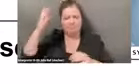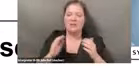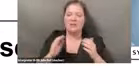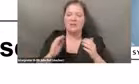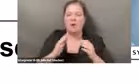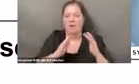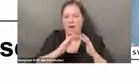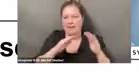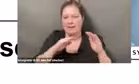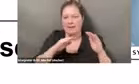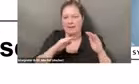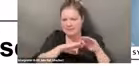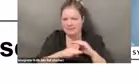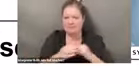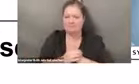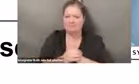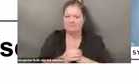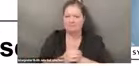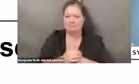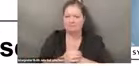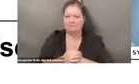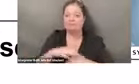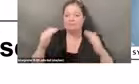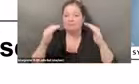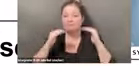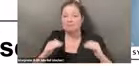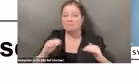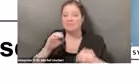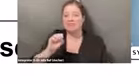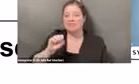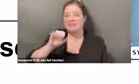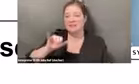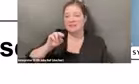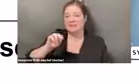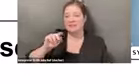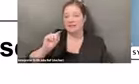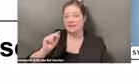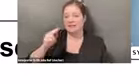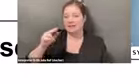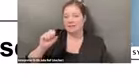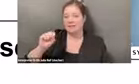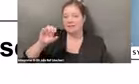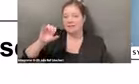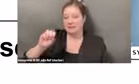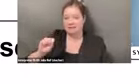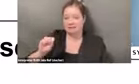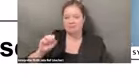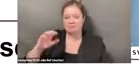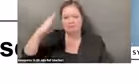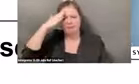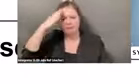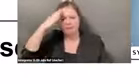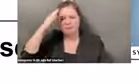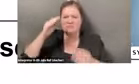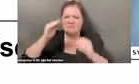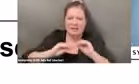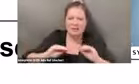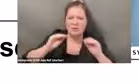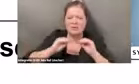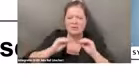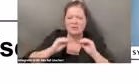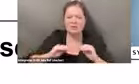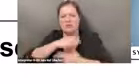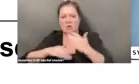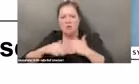third project partner is Synthesis, with experience and expertise in education and social innovation. And we from